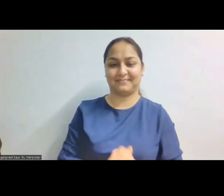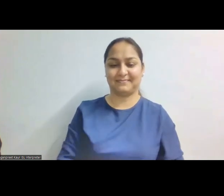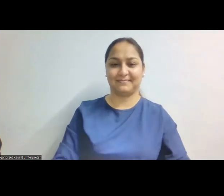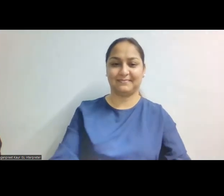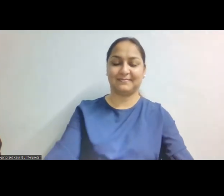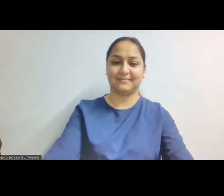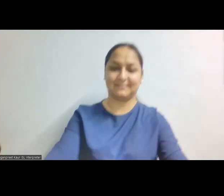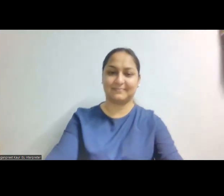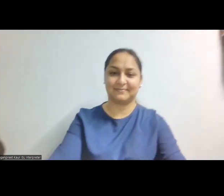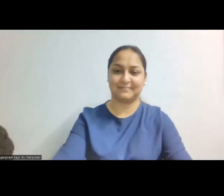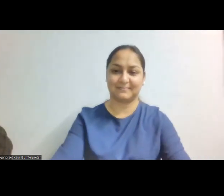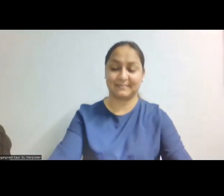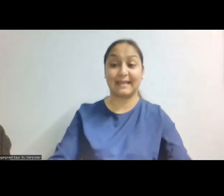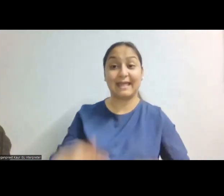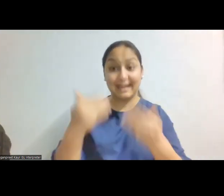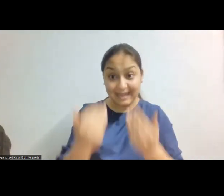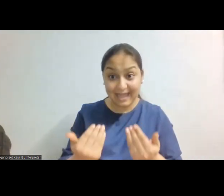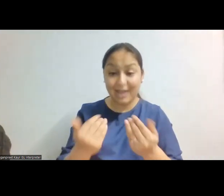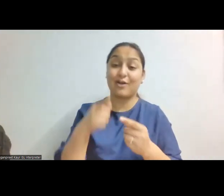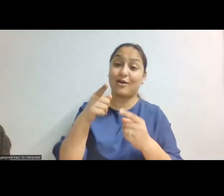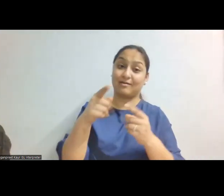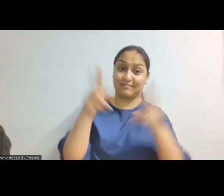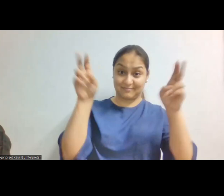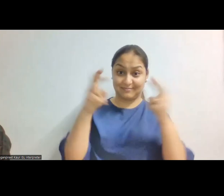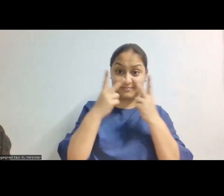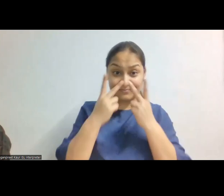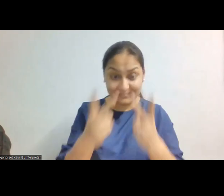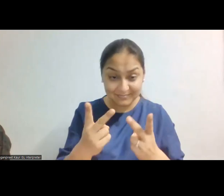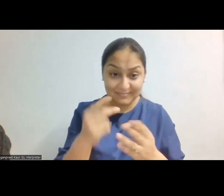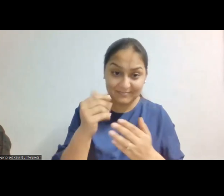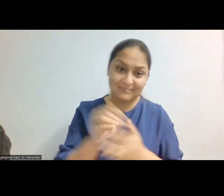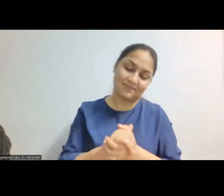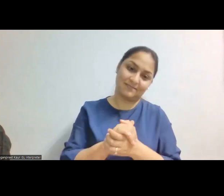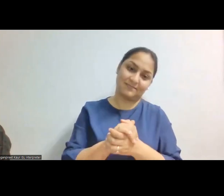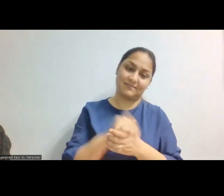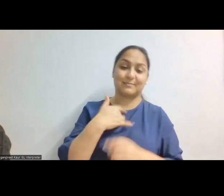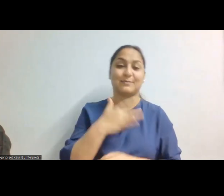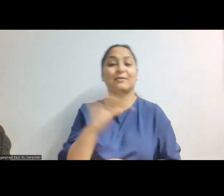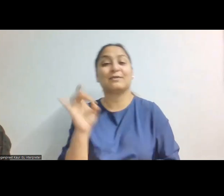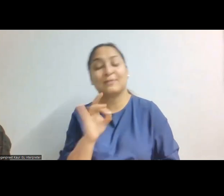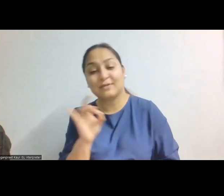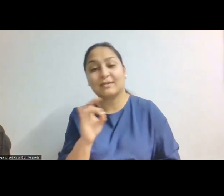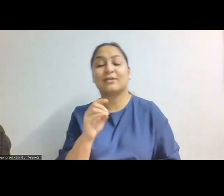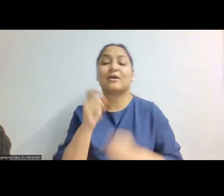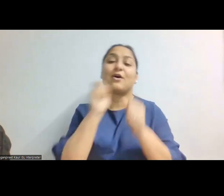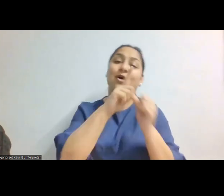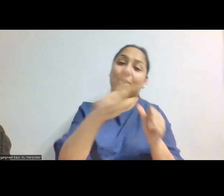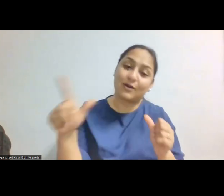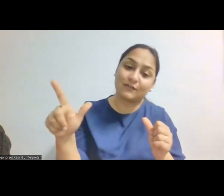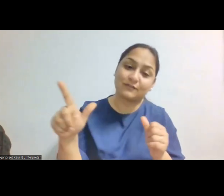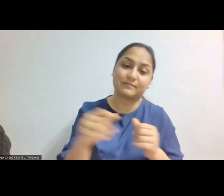Now, in order to initiate our event, we would like all of you